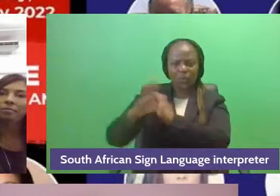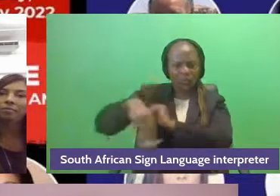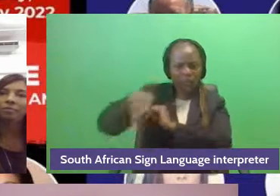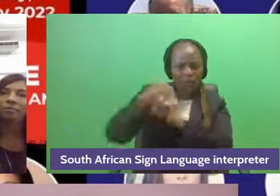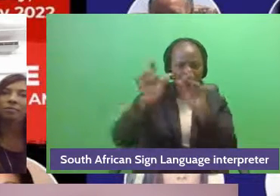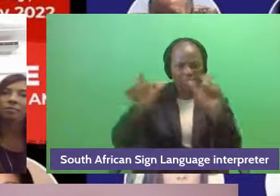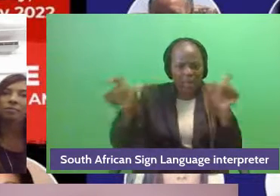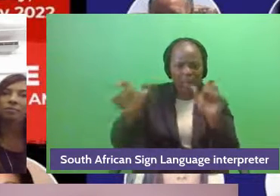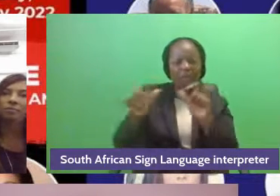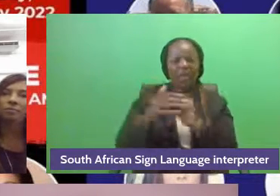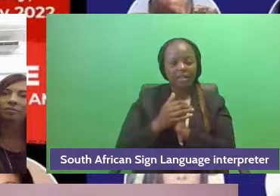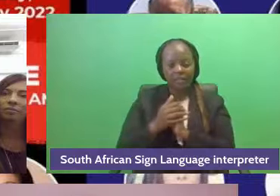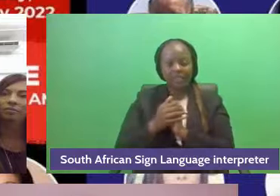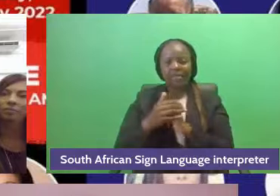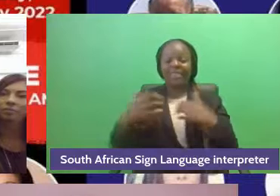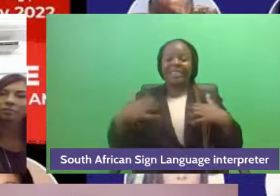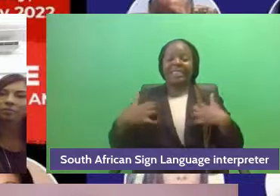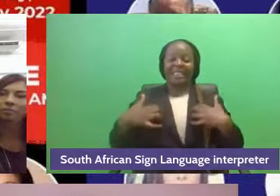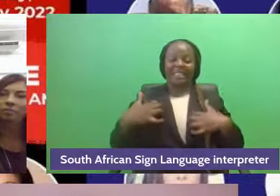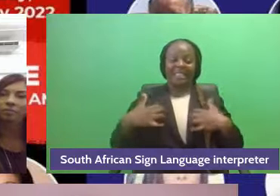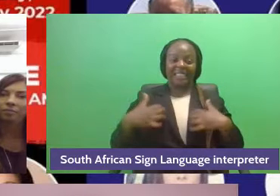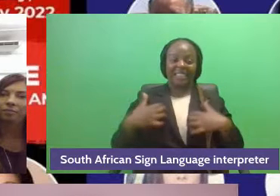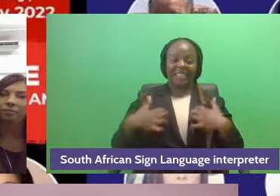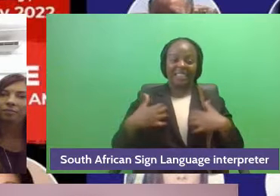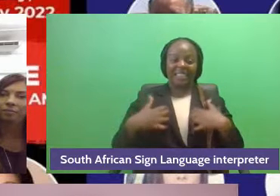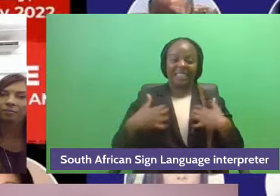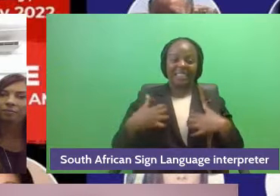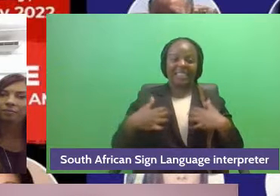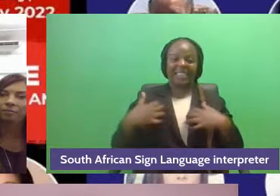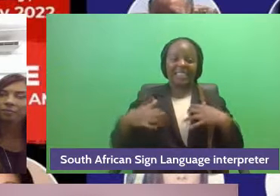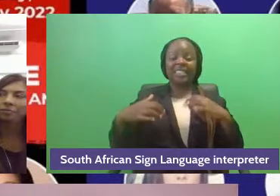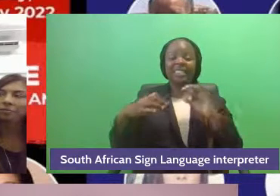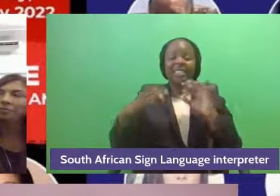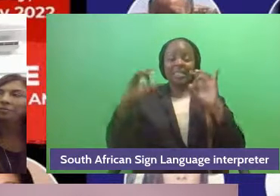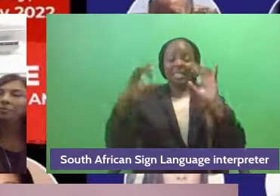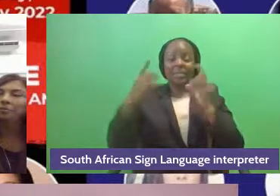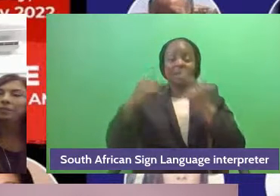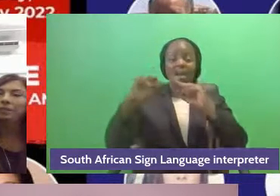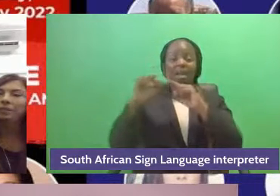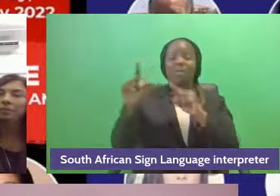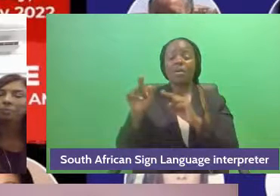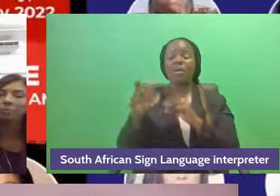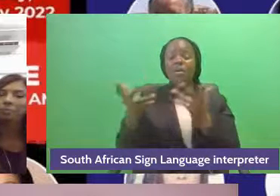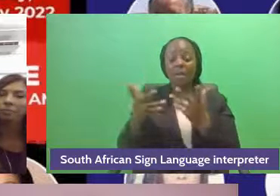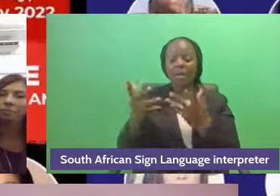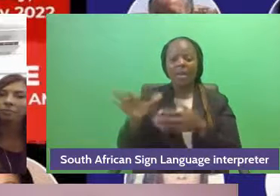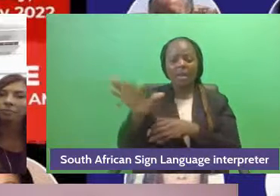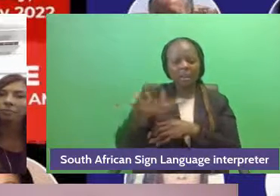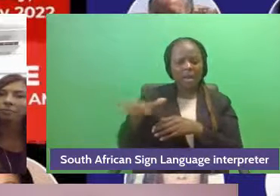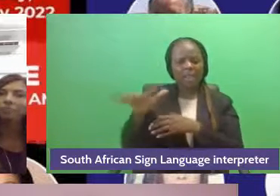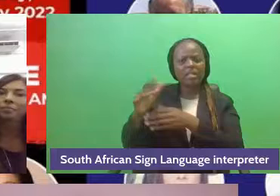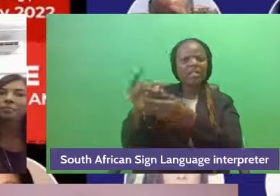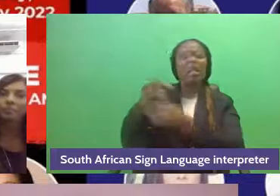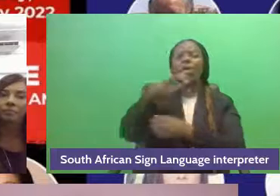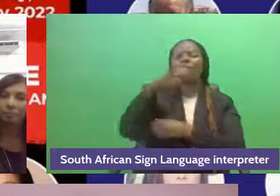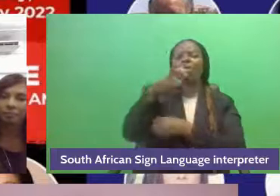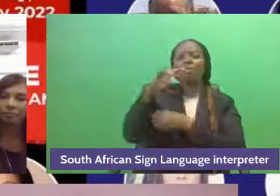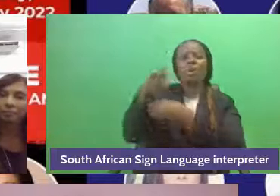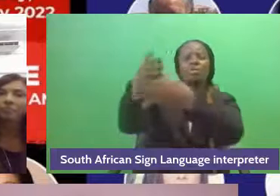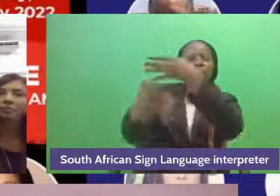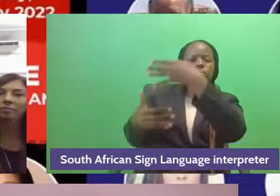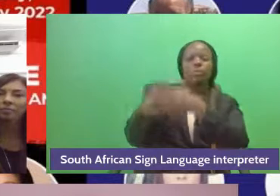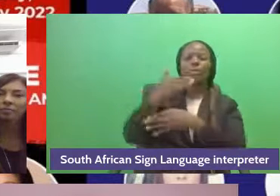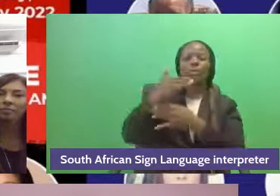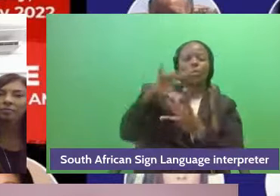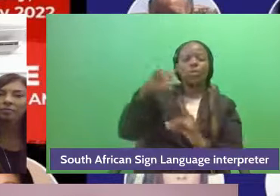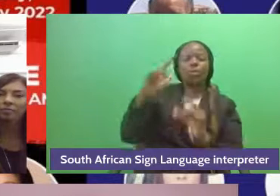and really looking forward to. We have put our emails on the chat, and I'm sure Soul City will share it with you. We will share